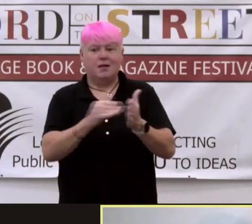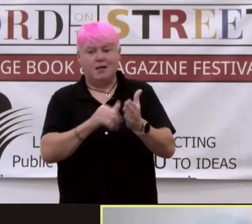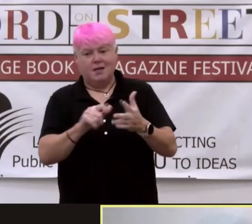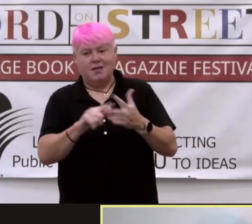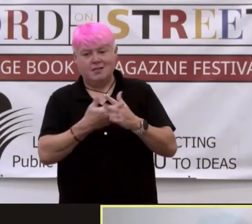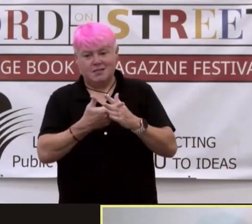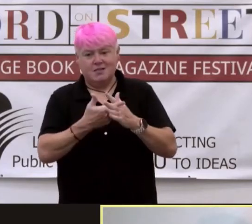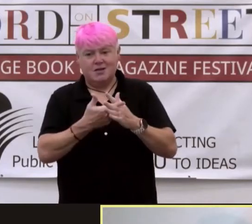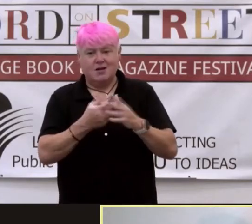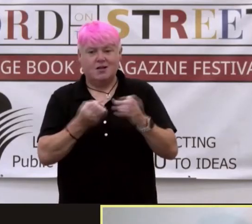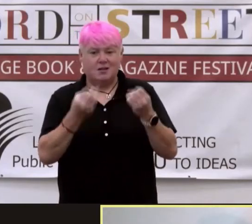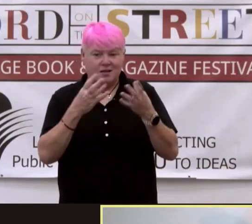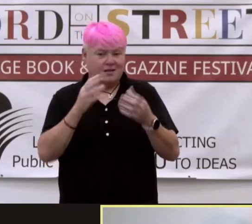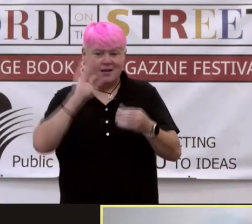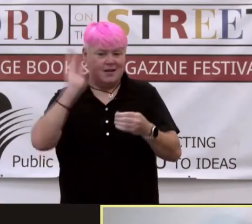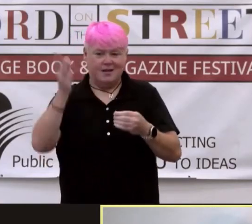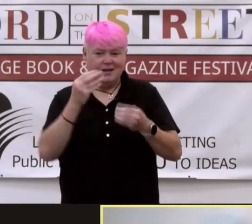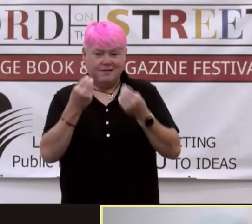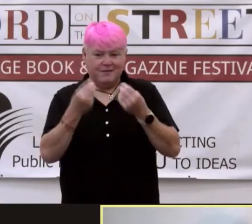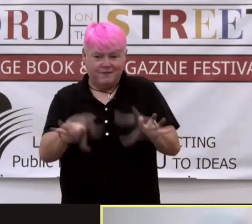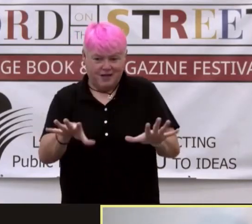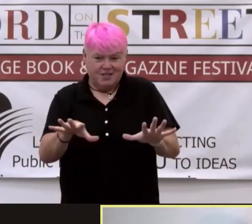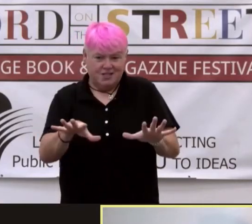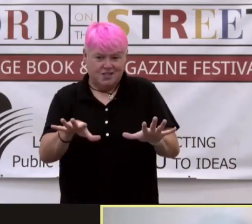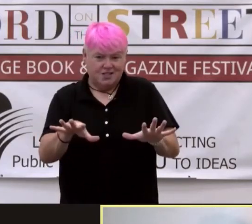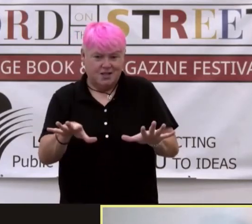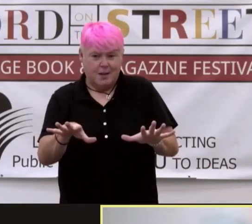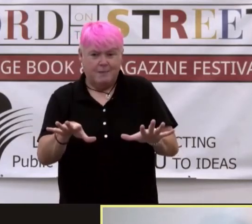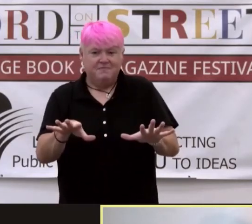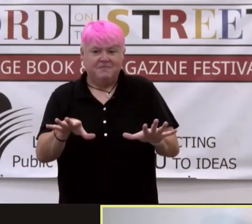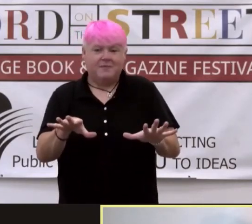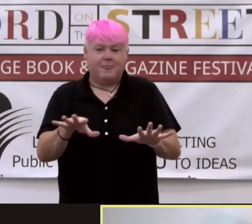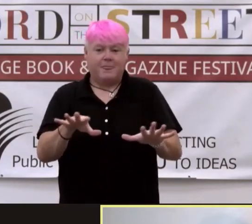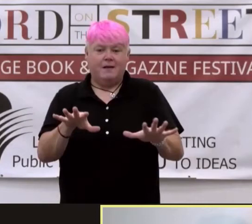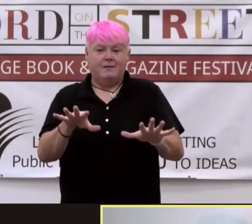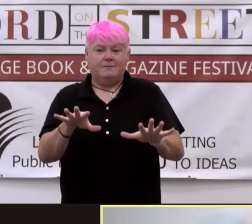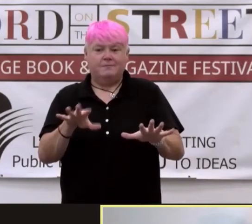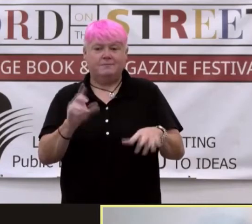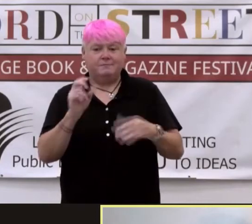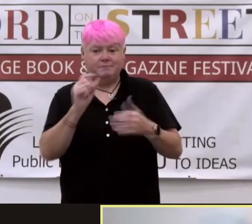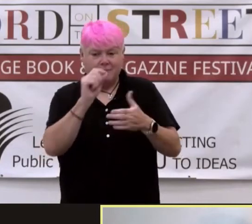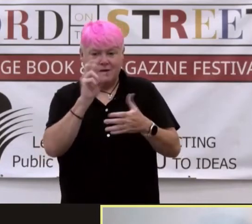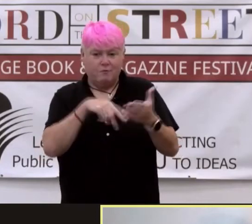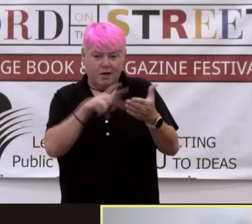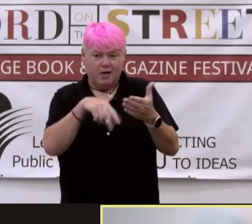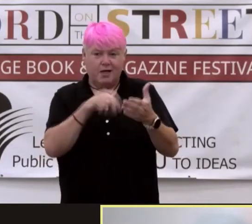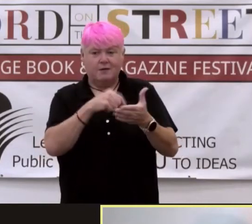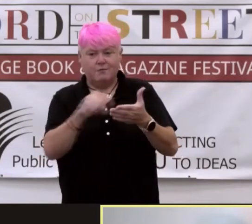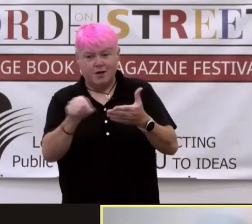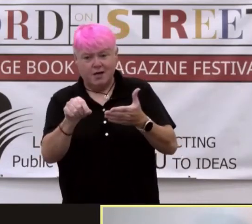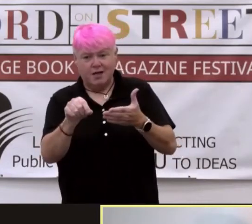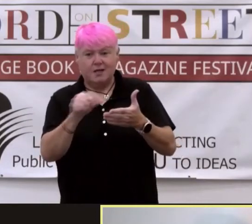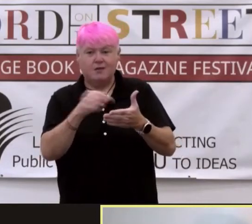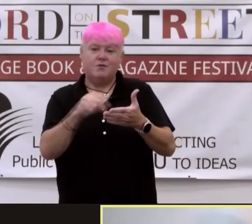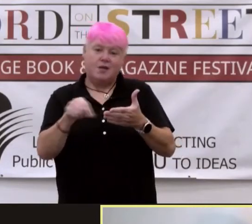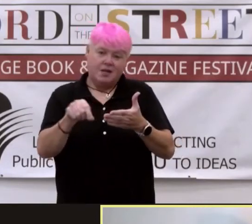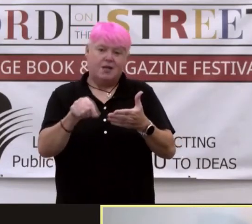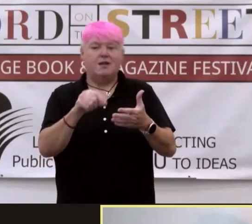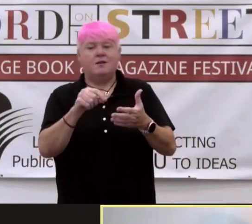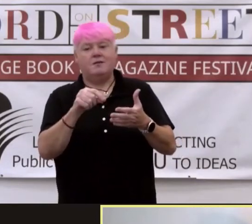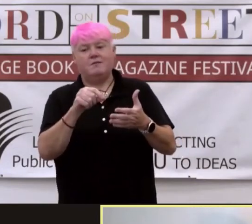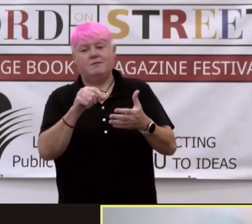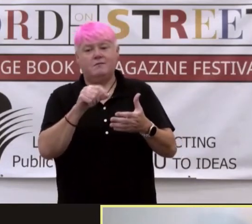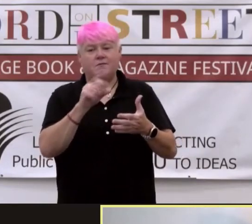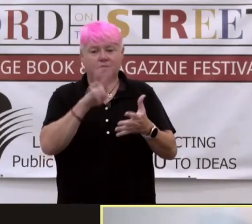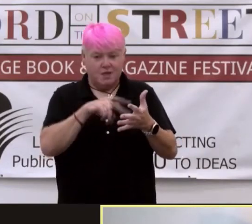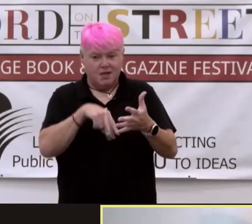that I never finished. I just think through the process of reading and writing and writing and reading, you're going to get better. If